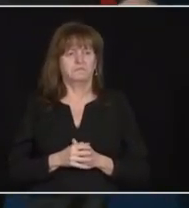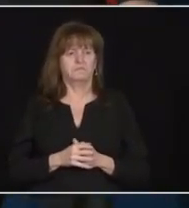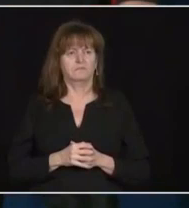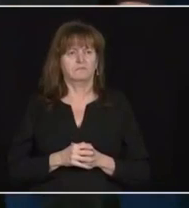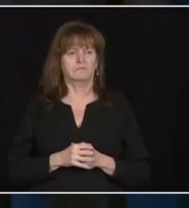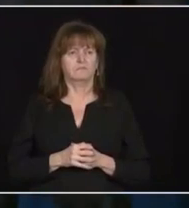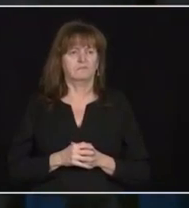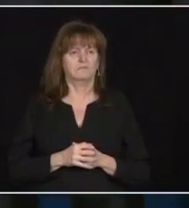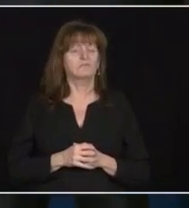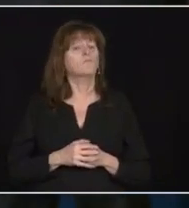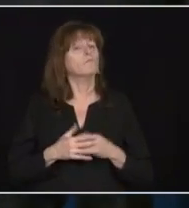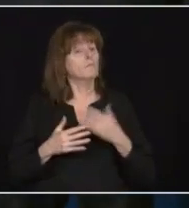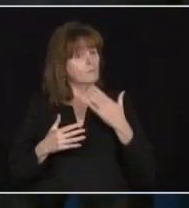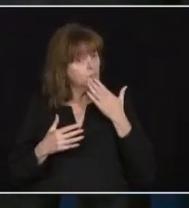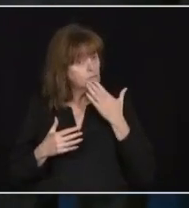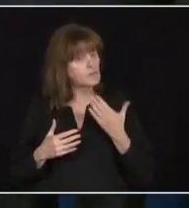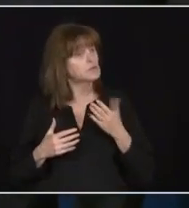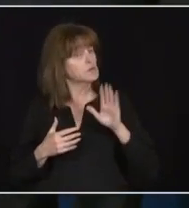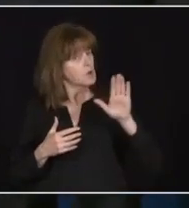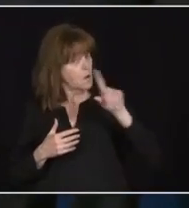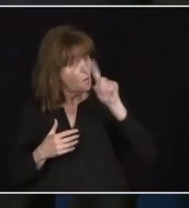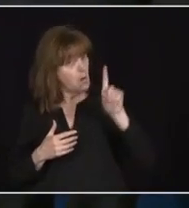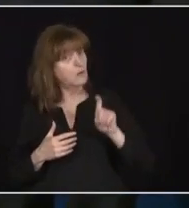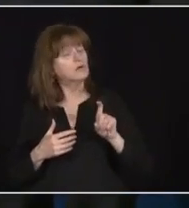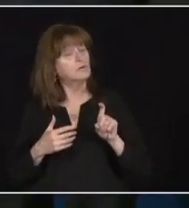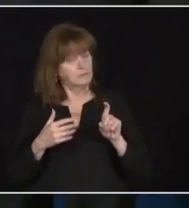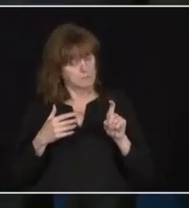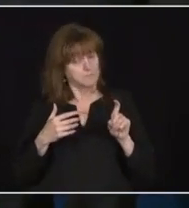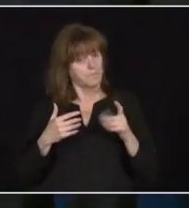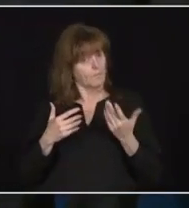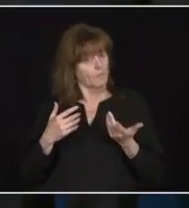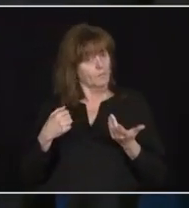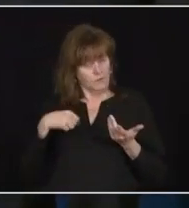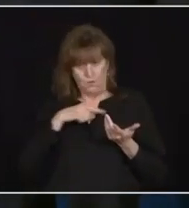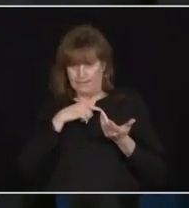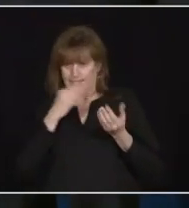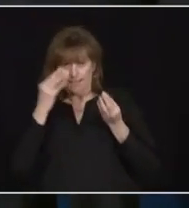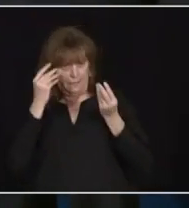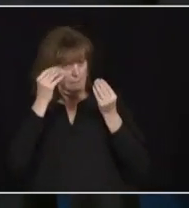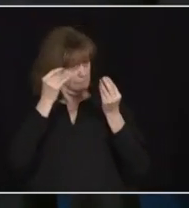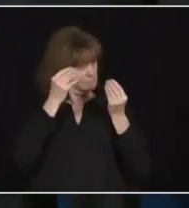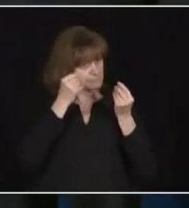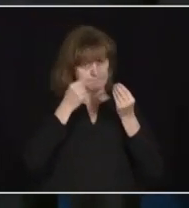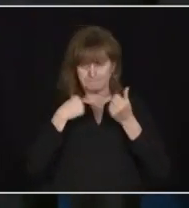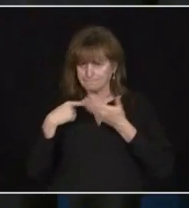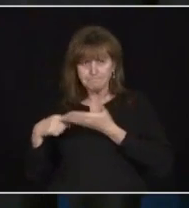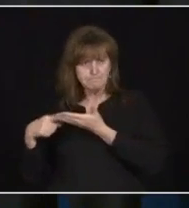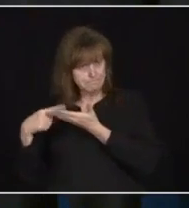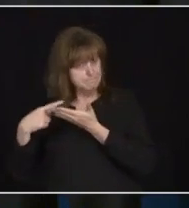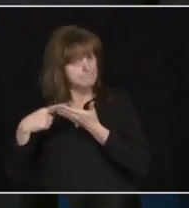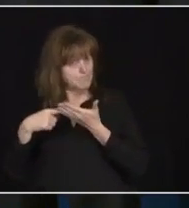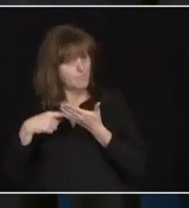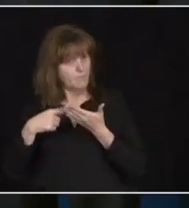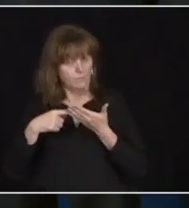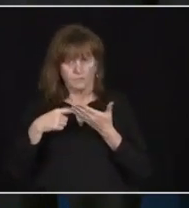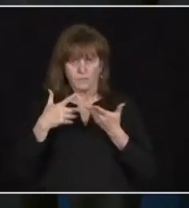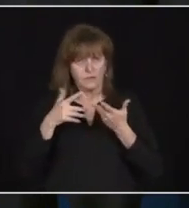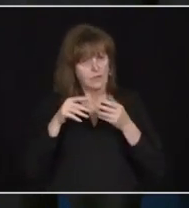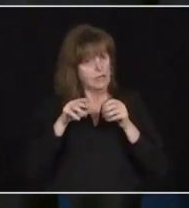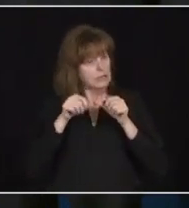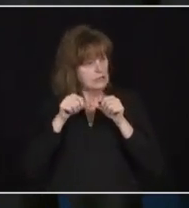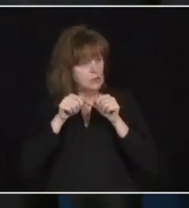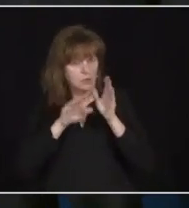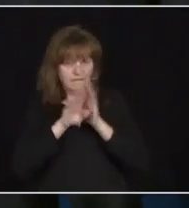Yes, thank you for the question. It is something that we are taking a look at as we develop our plan to open up